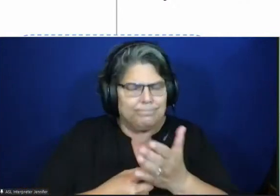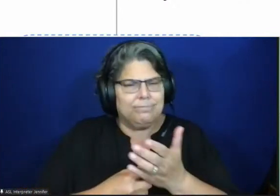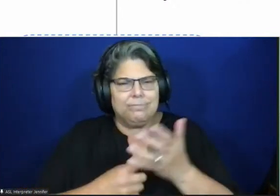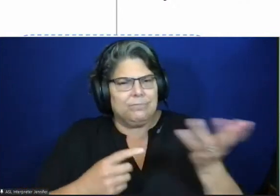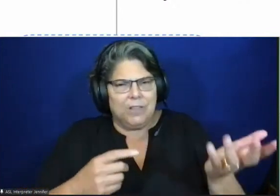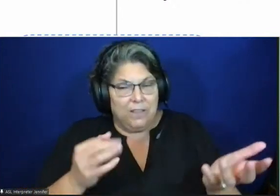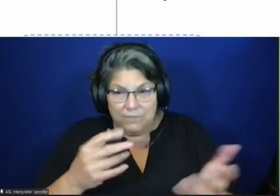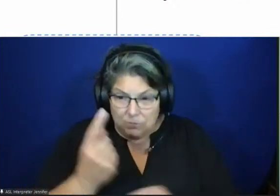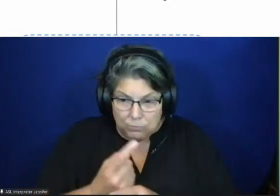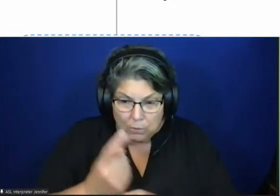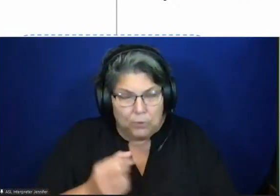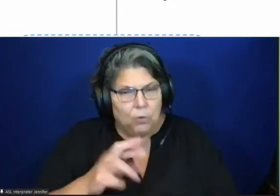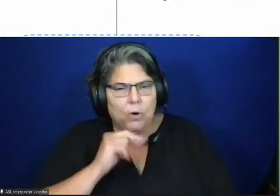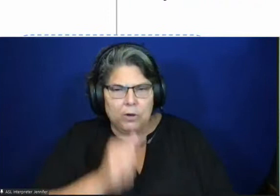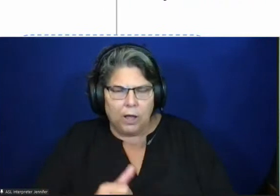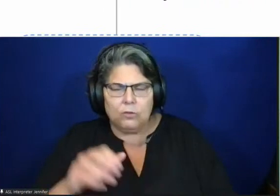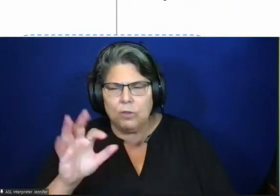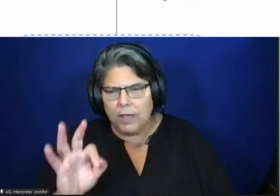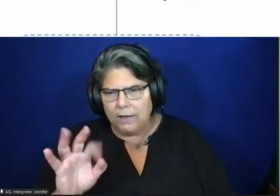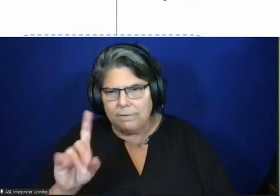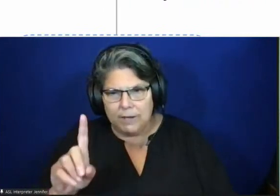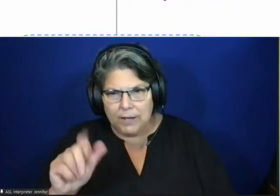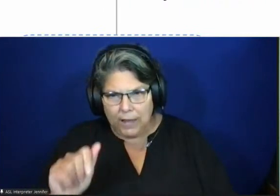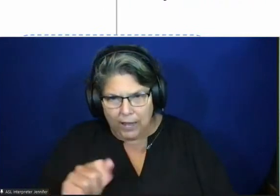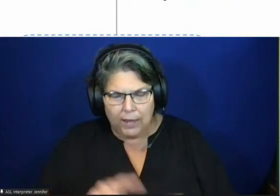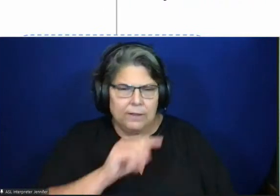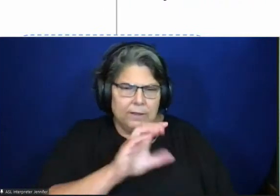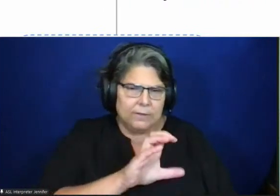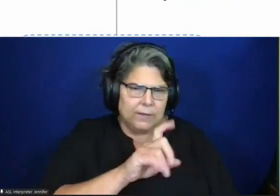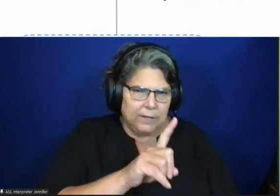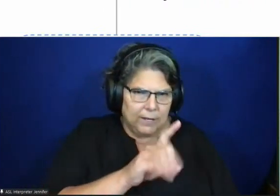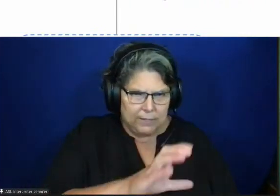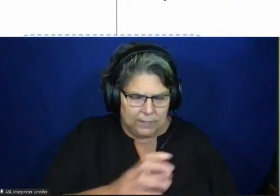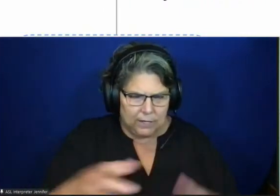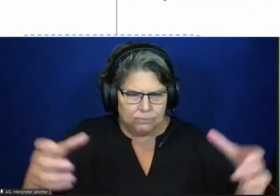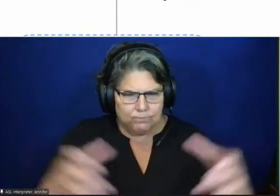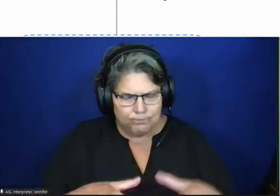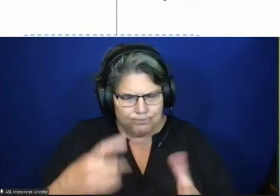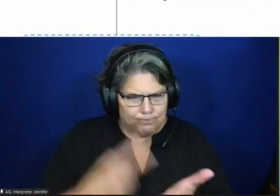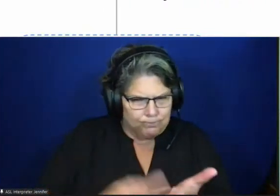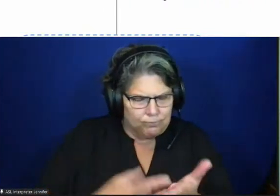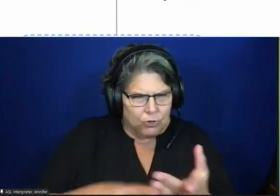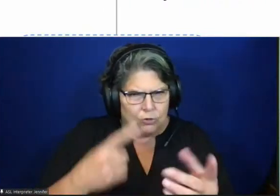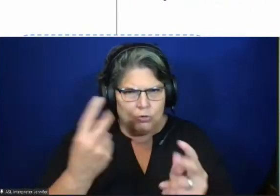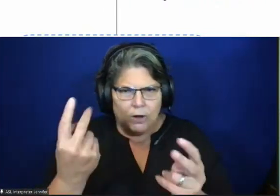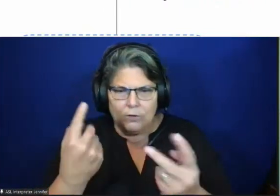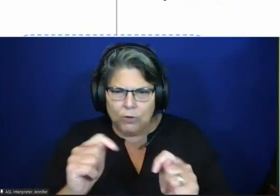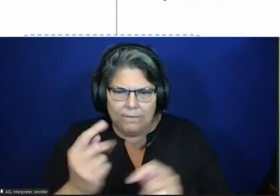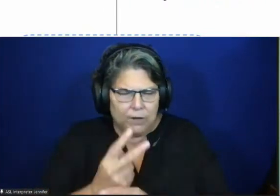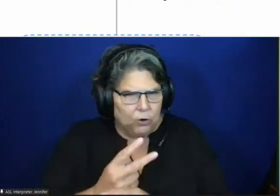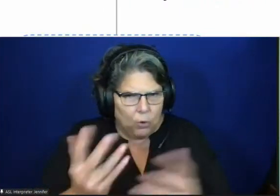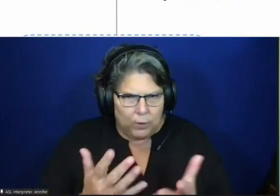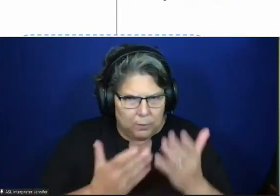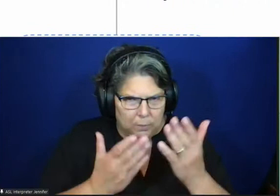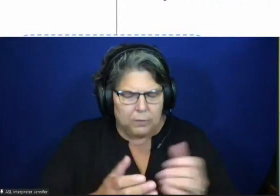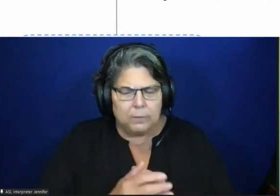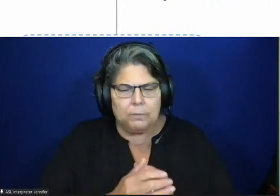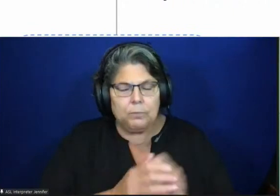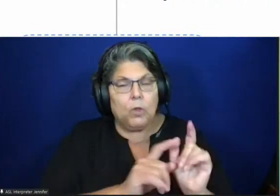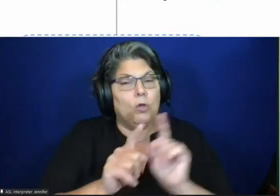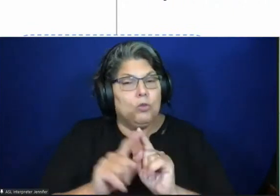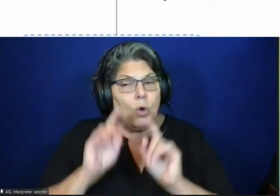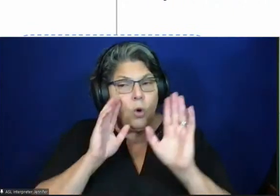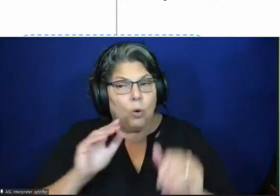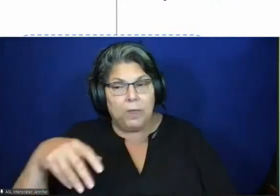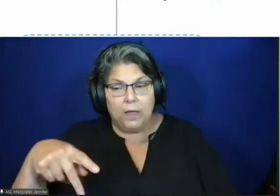CDC are meeting to assess this and make their recommendations. Also, it is hoped that Pfizer's authorization for COVID